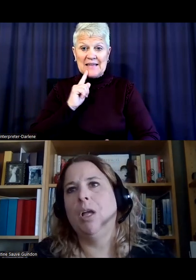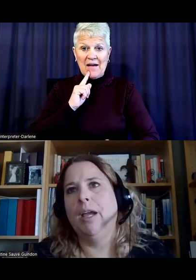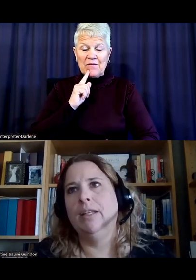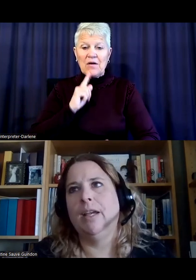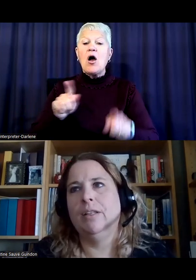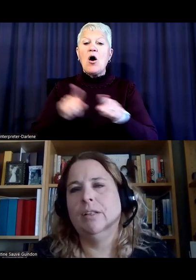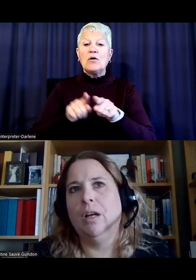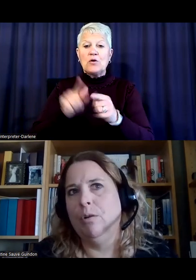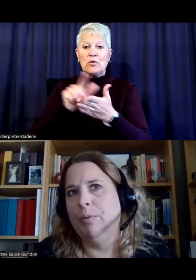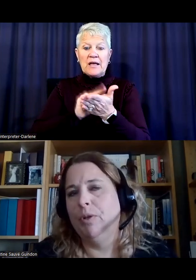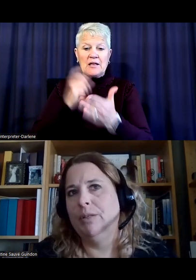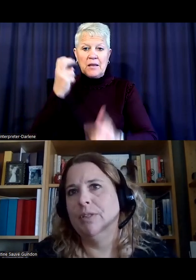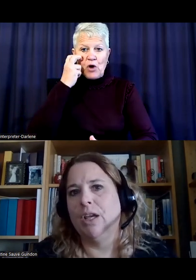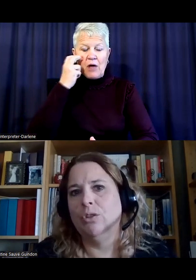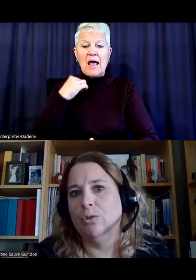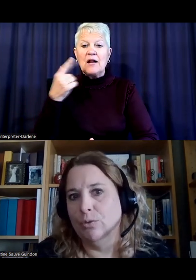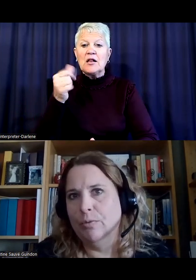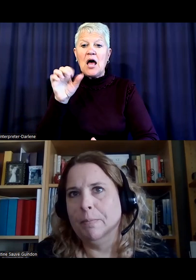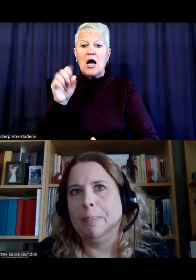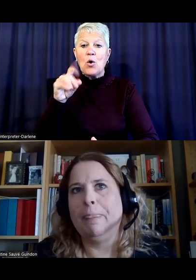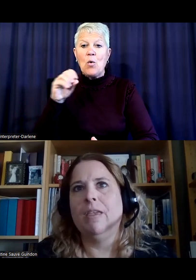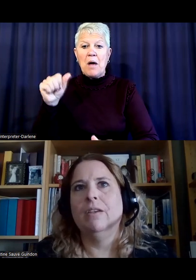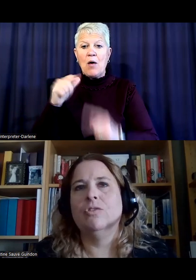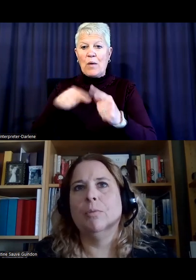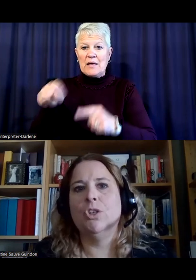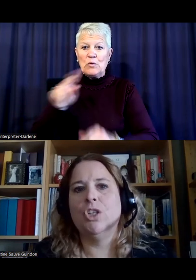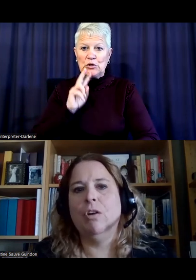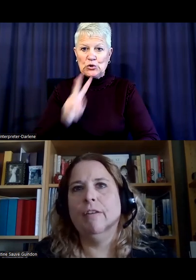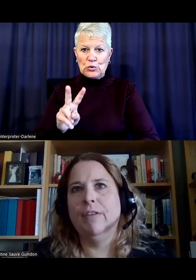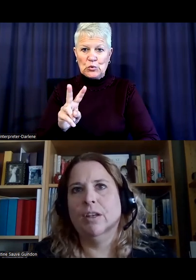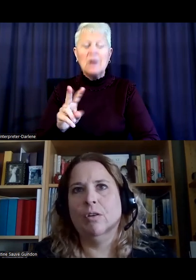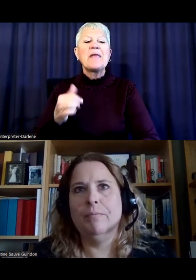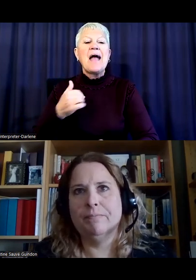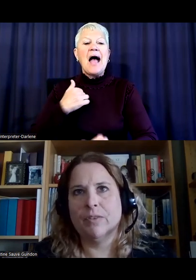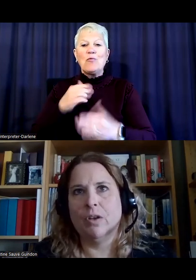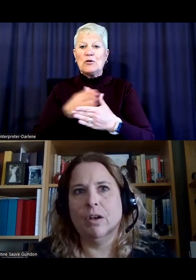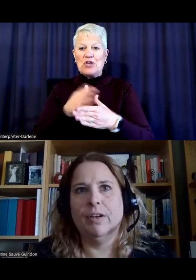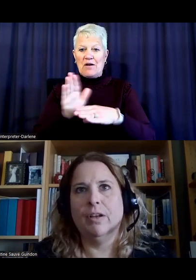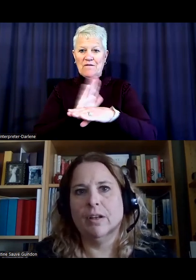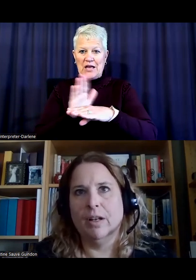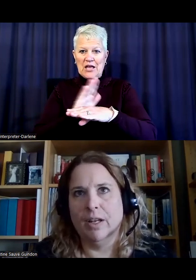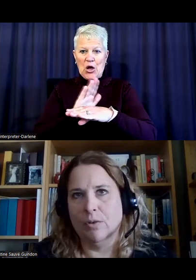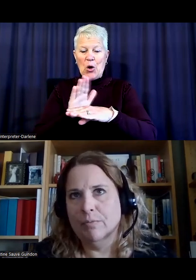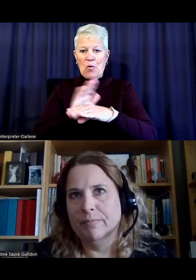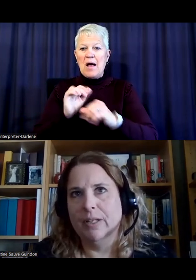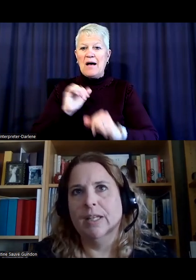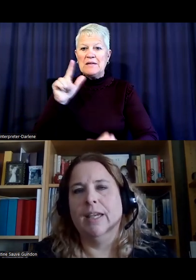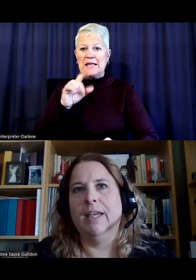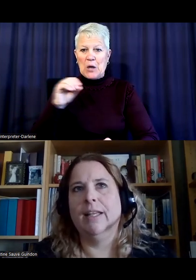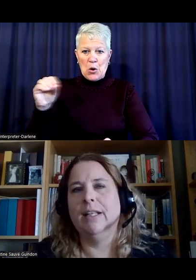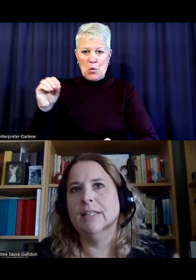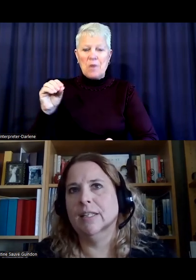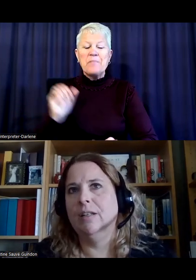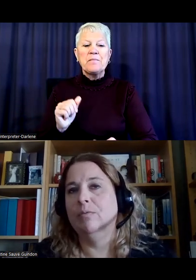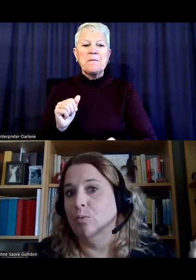legally blind, he had glaucoma when he was two. So I'm going to share a video of Leo,